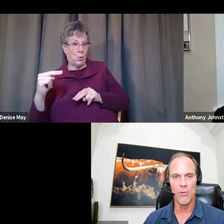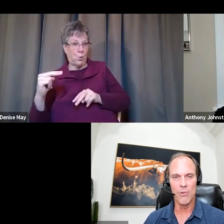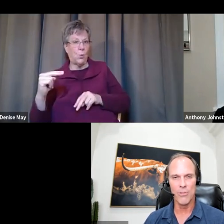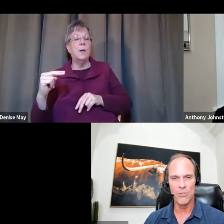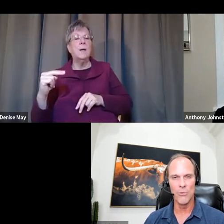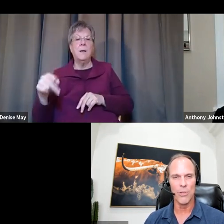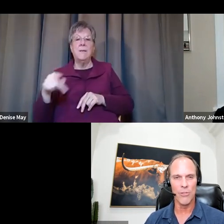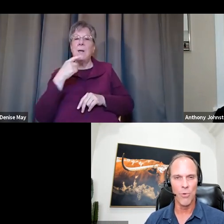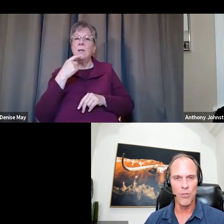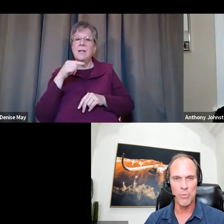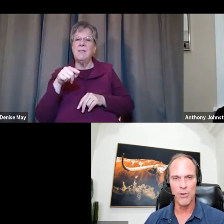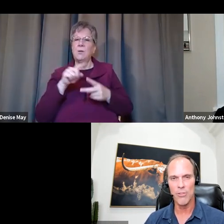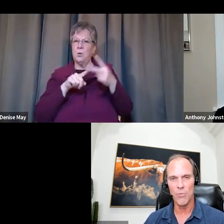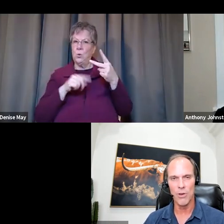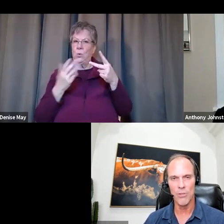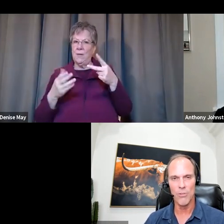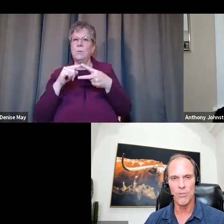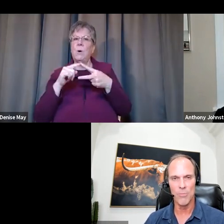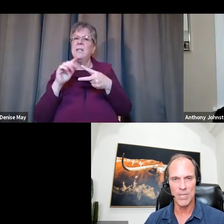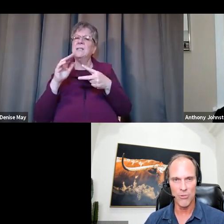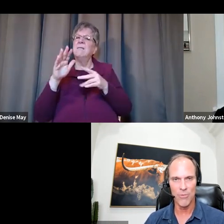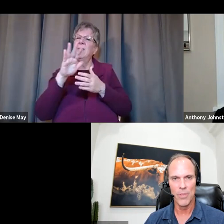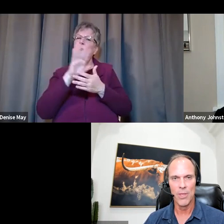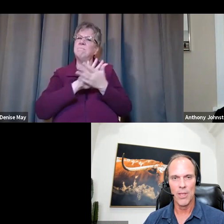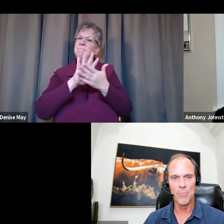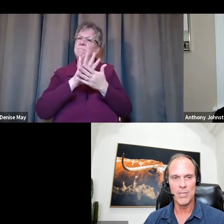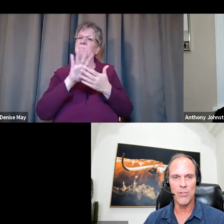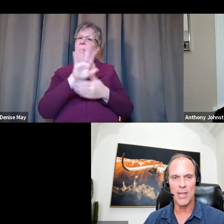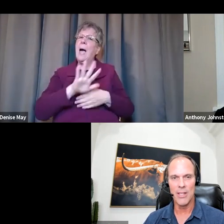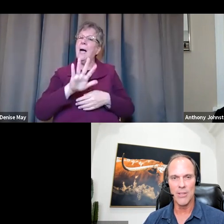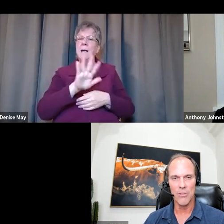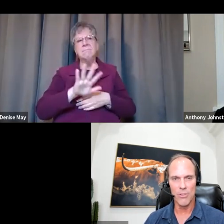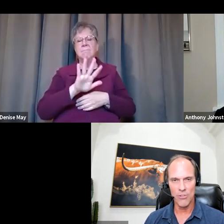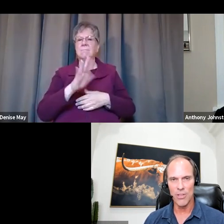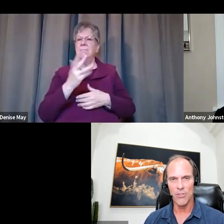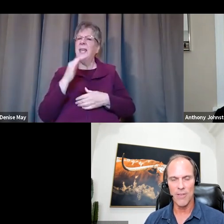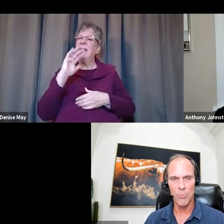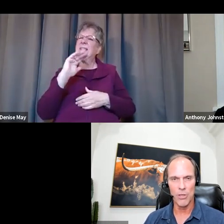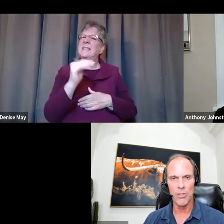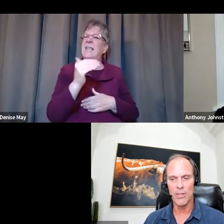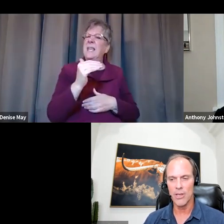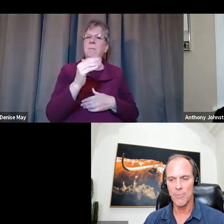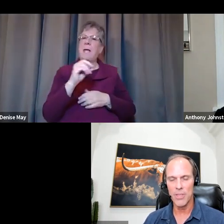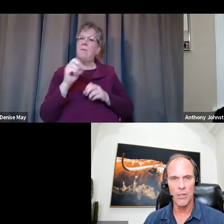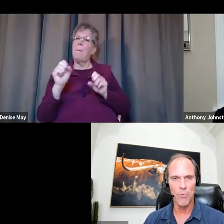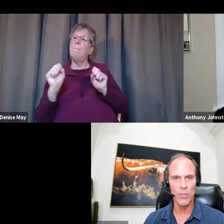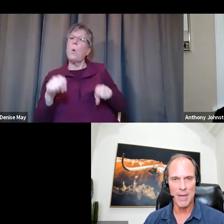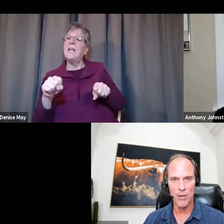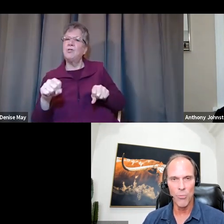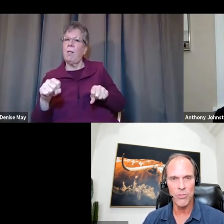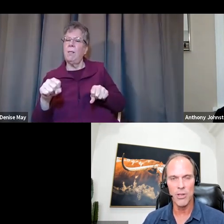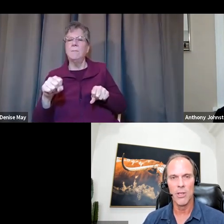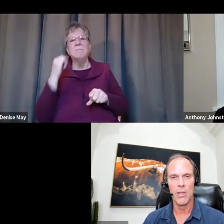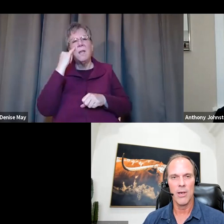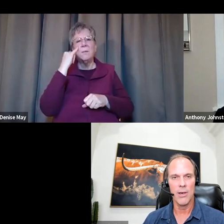point out, though, there are two things. One is appearance, and one is the potential. And the potentiality is, let's just say you have a place like California,